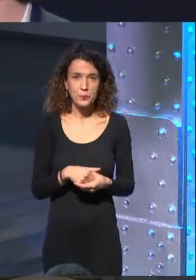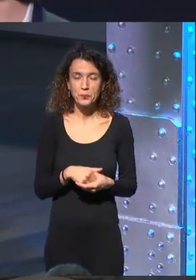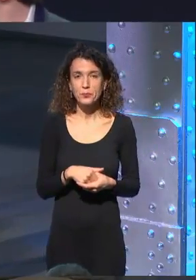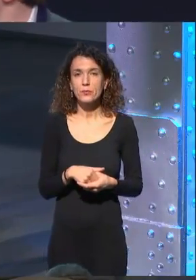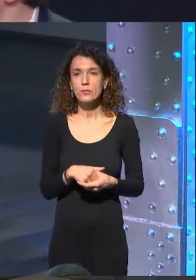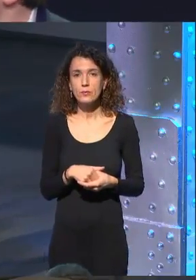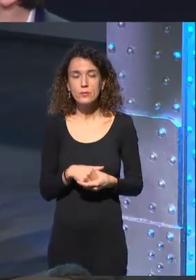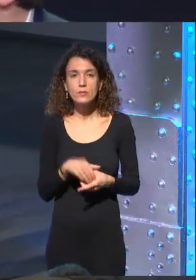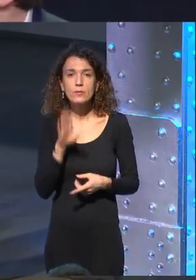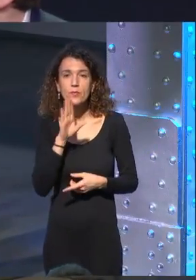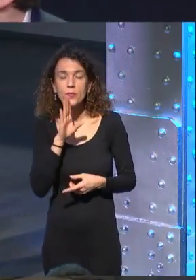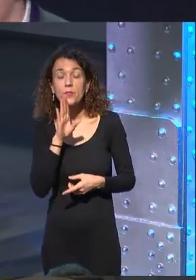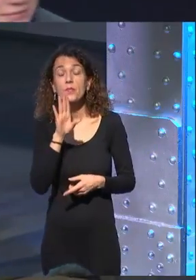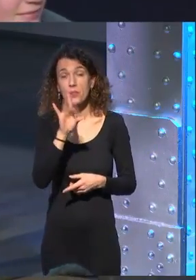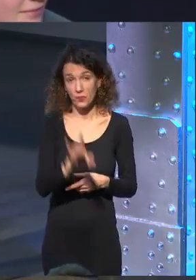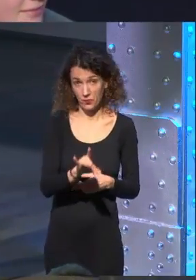curious about that. What did you do?